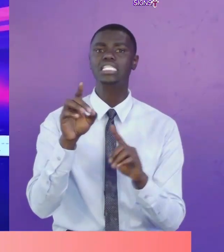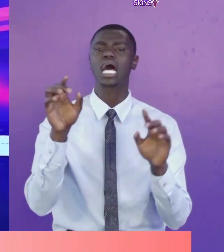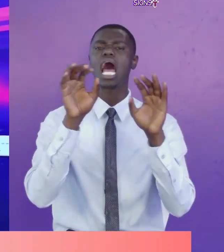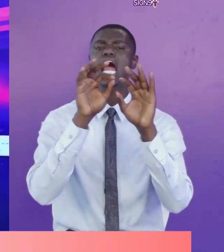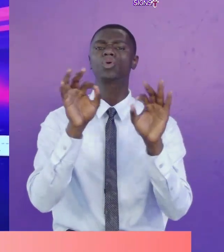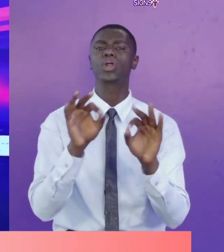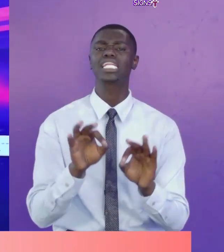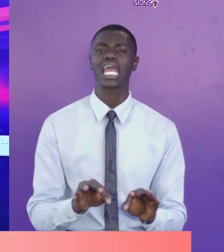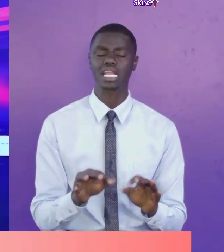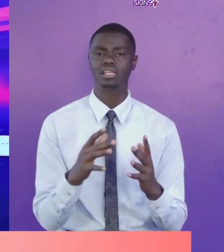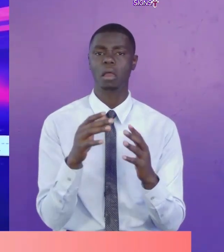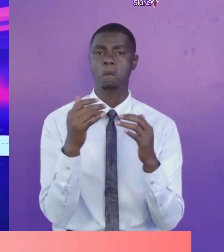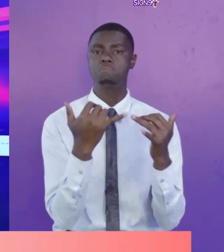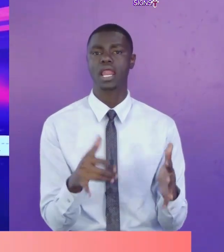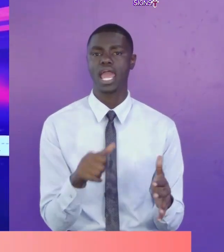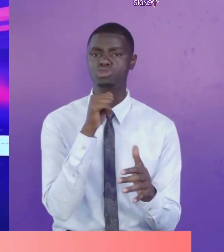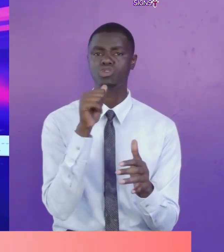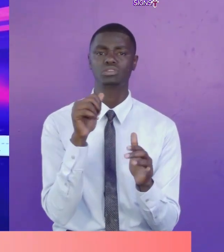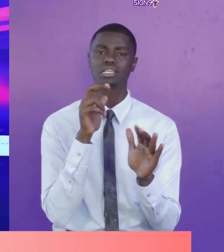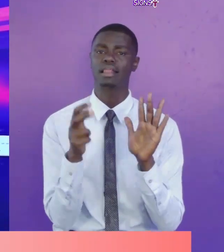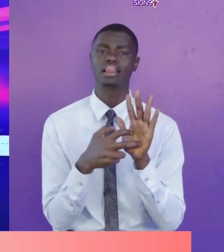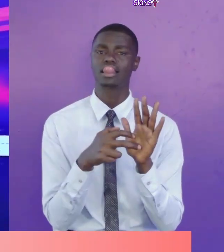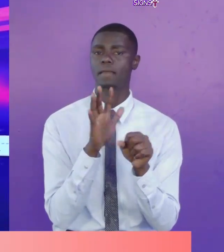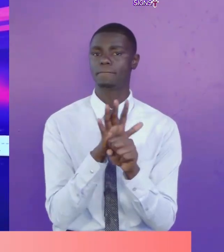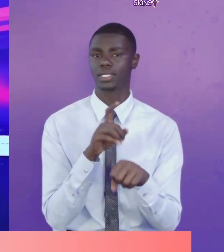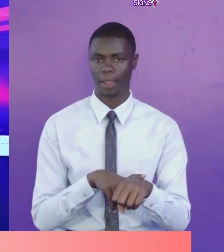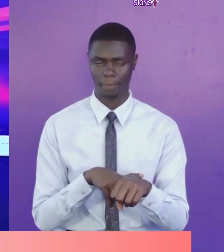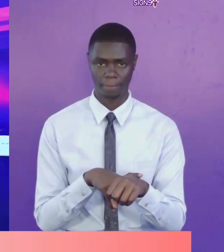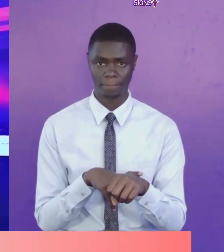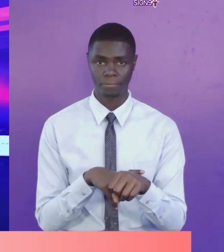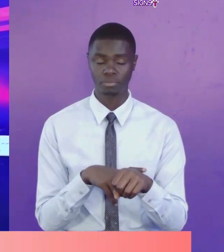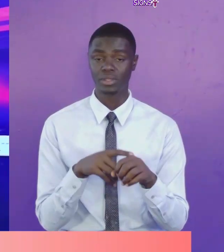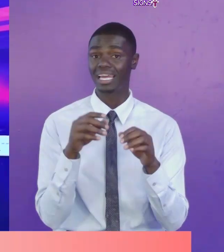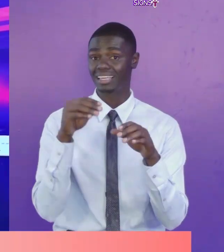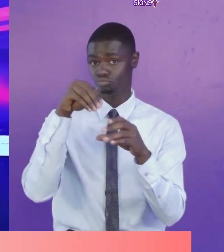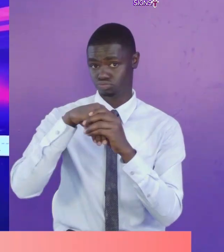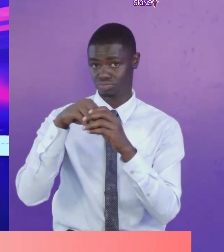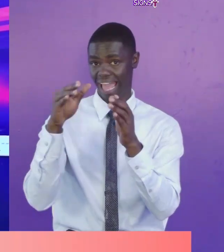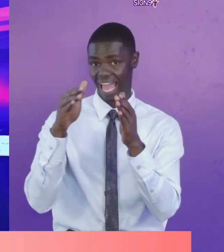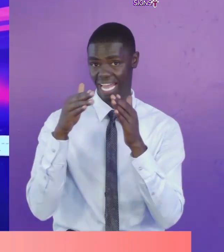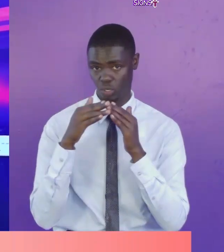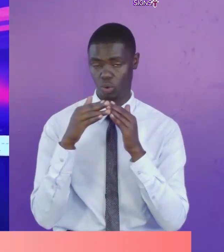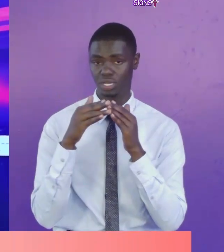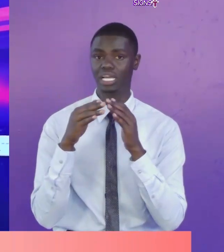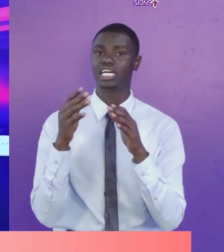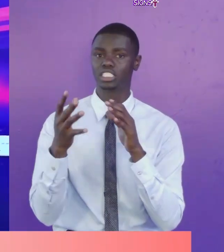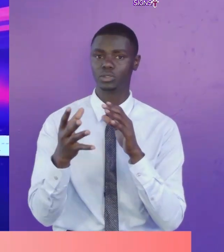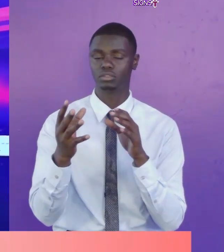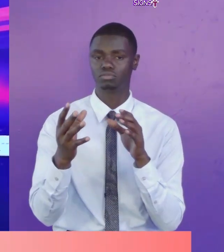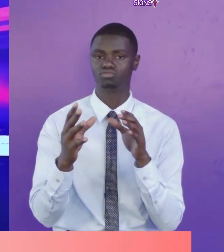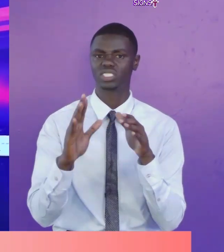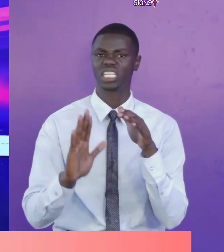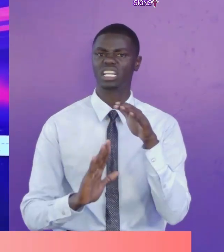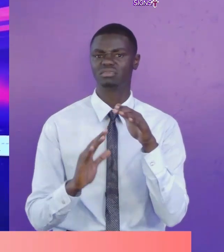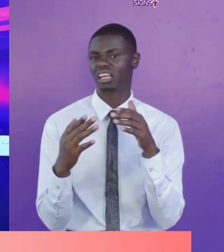He doesn't get recognized most of the times. Yeah. When he's at Arsenal, he has been stepping in as a